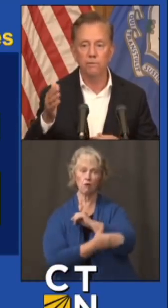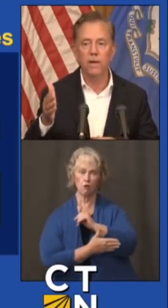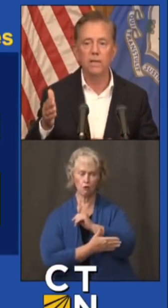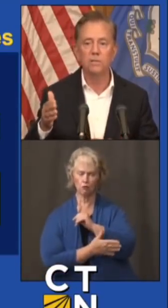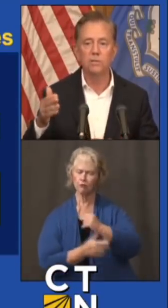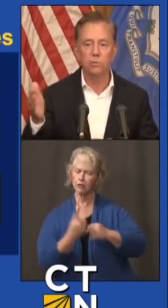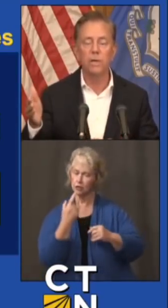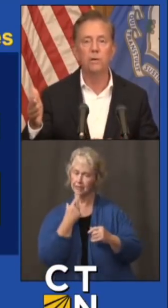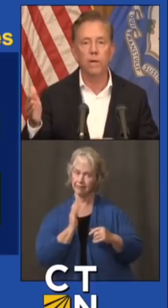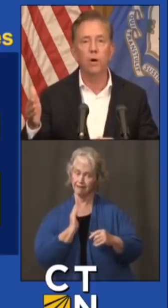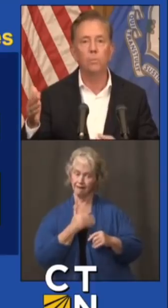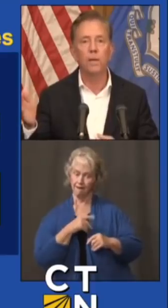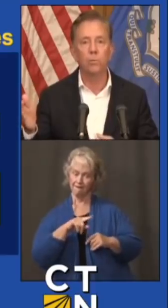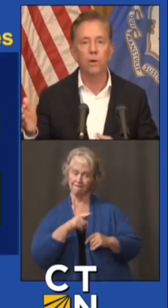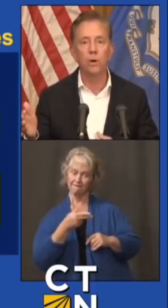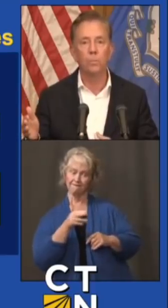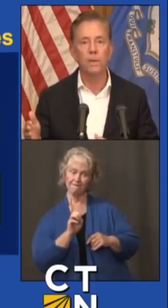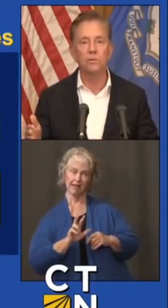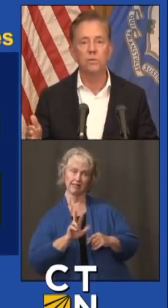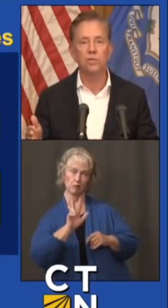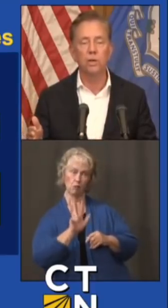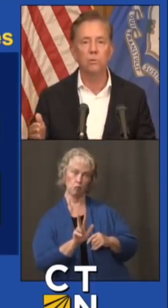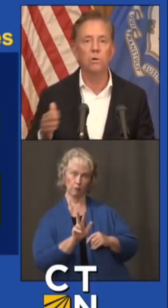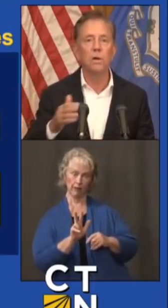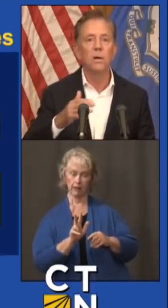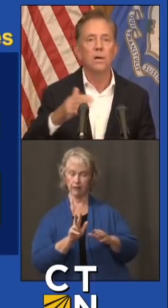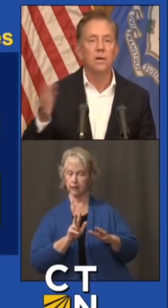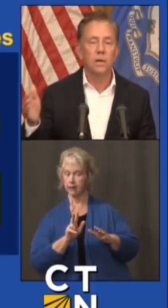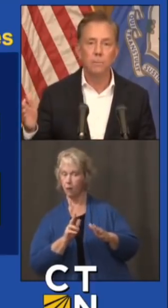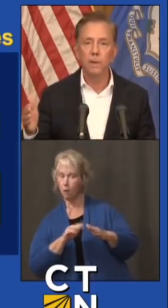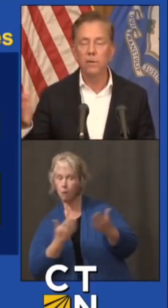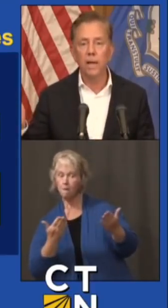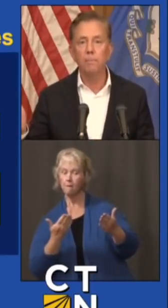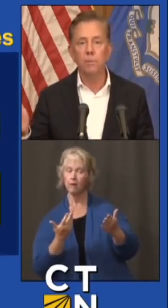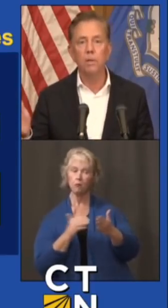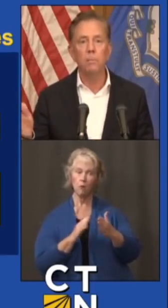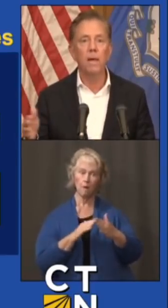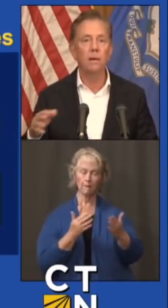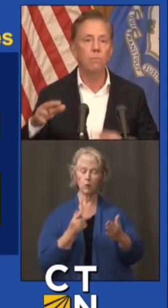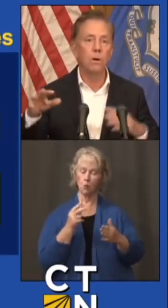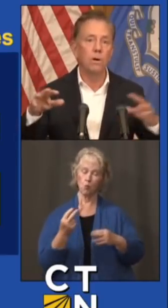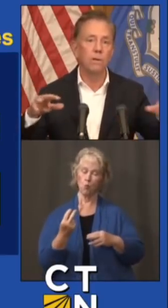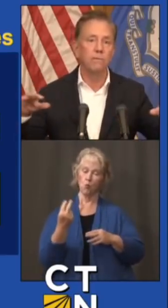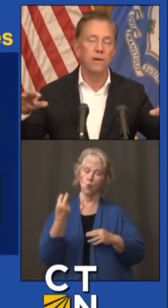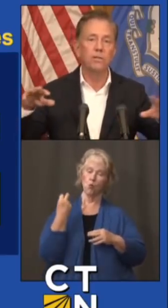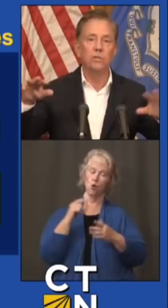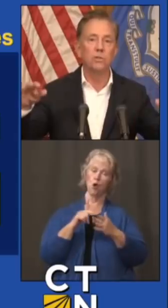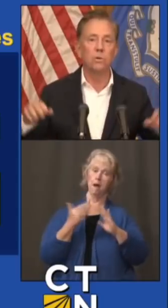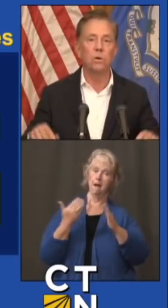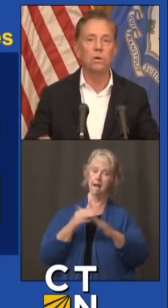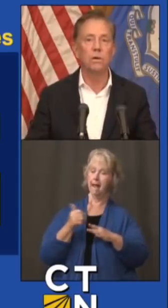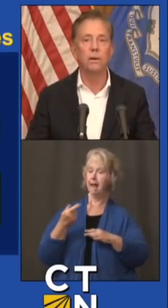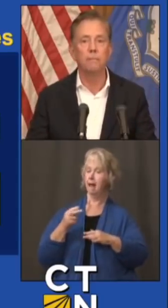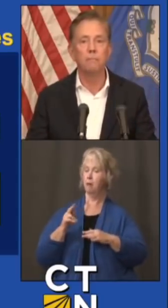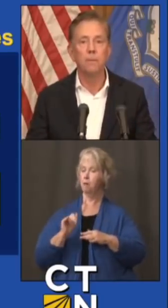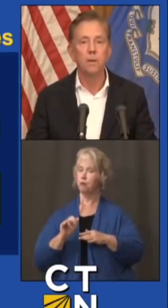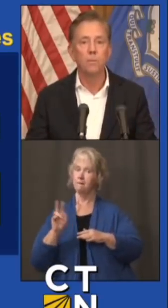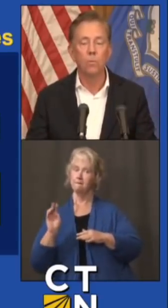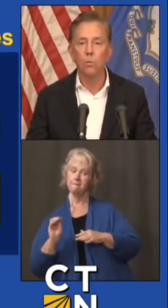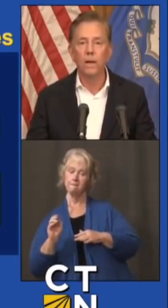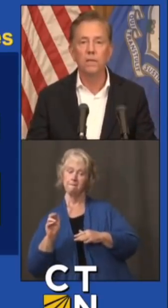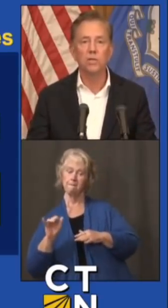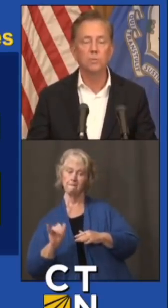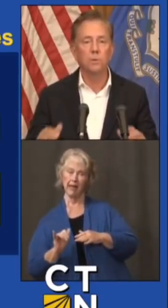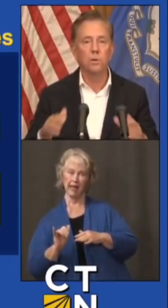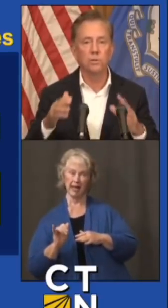to our Phase 3 reopenings in general, compared to April and May where infections were